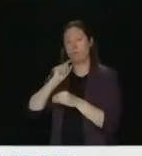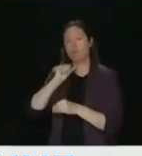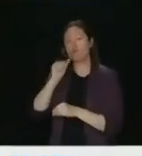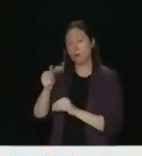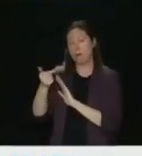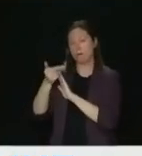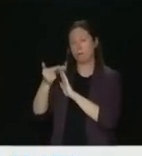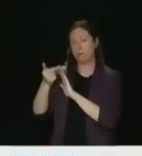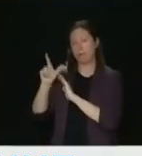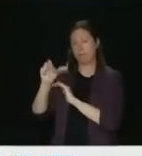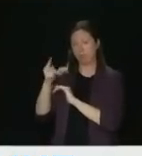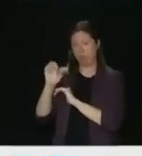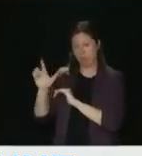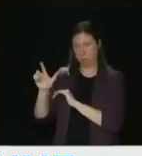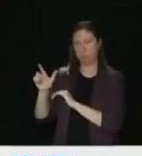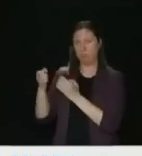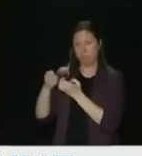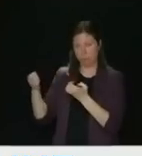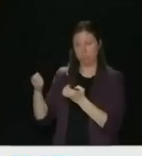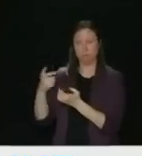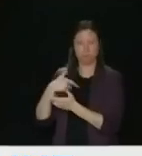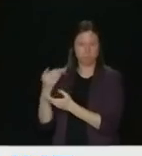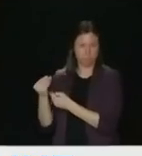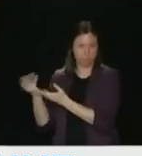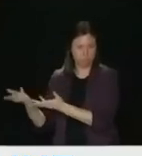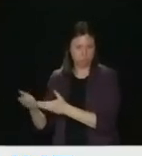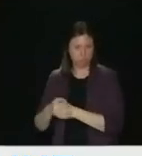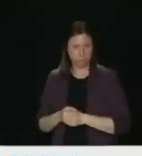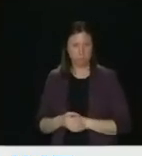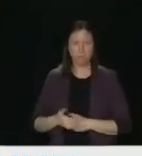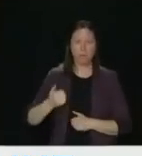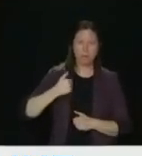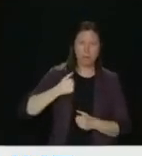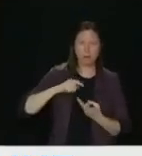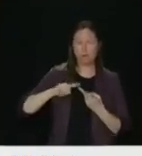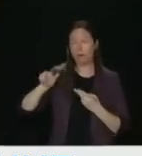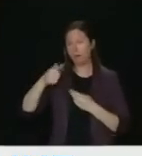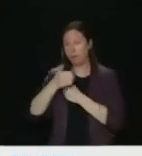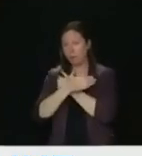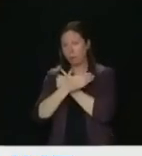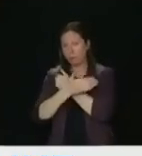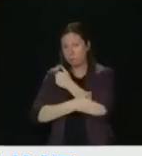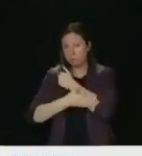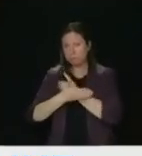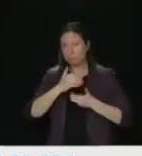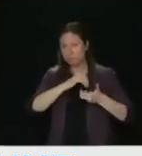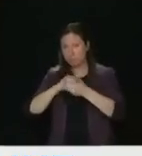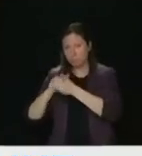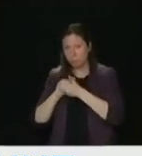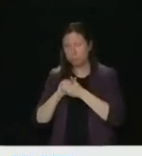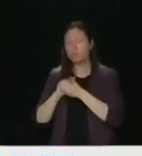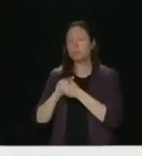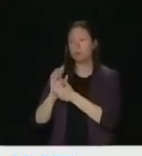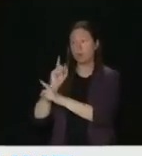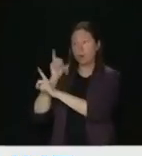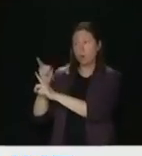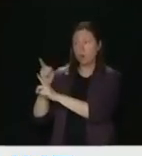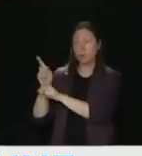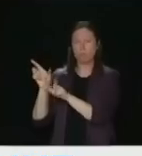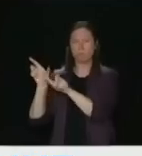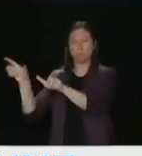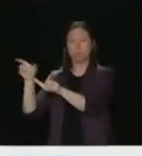provided. The intent of this support from Canada and other partners is to deter further